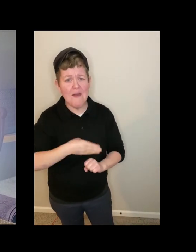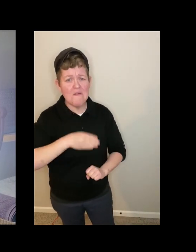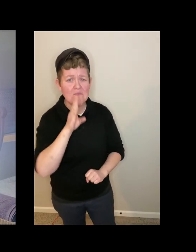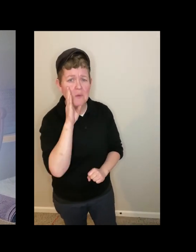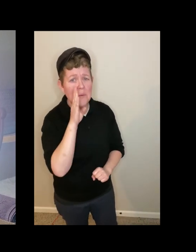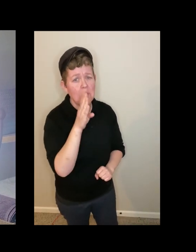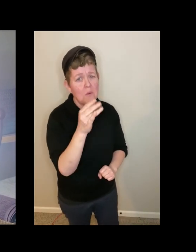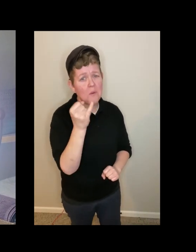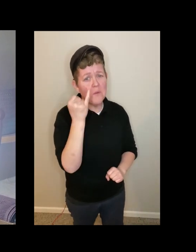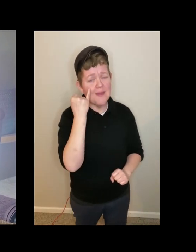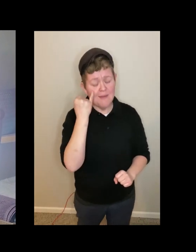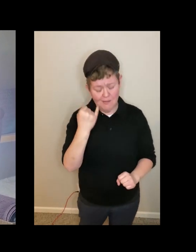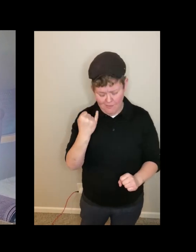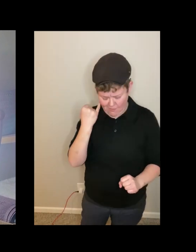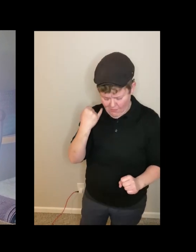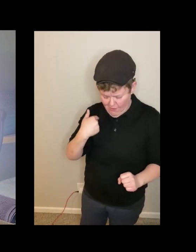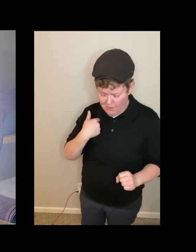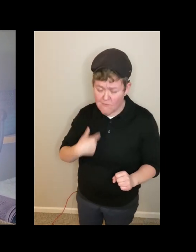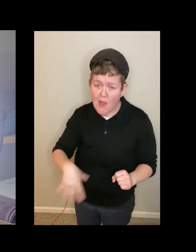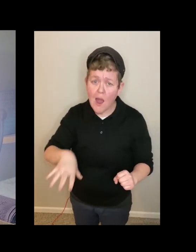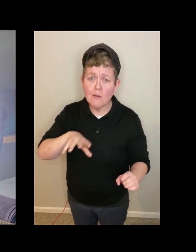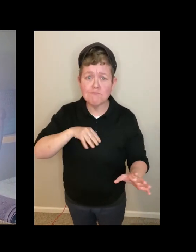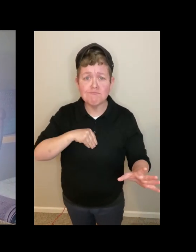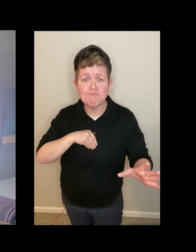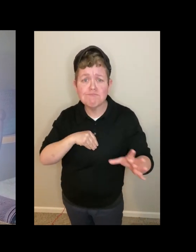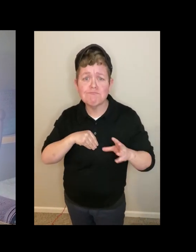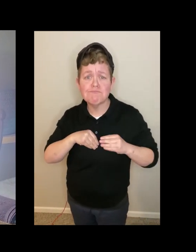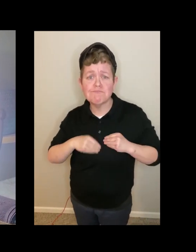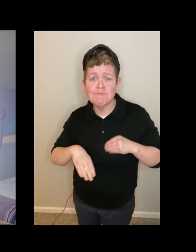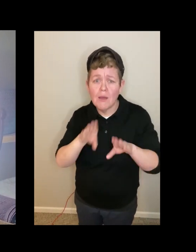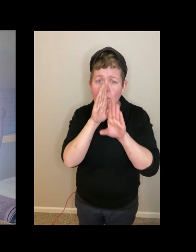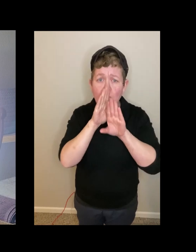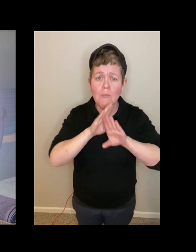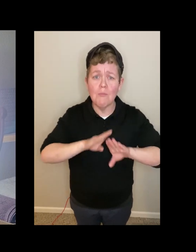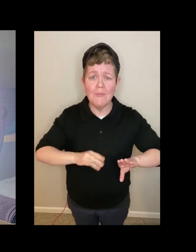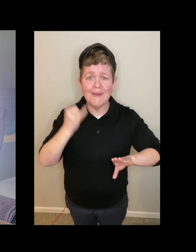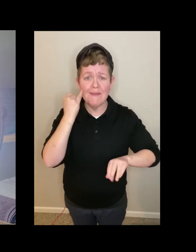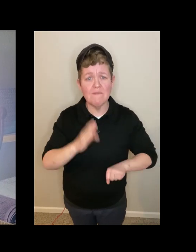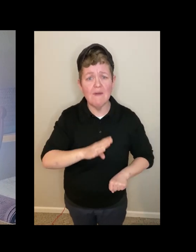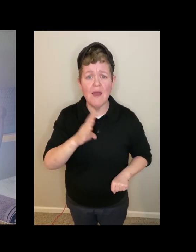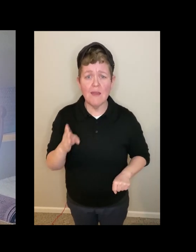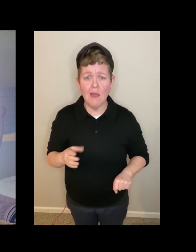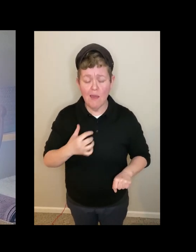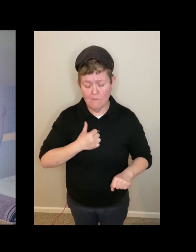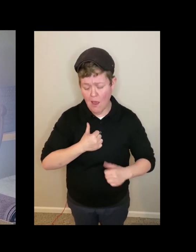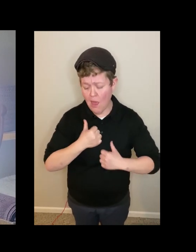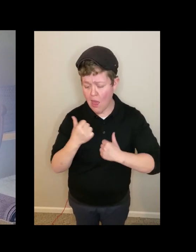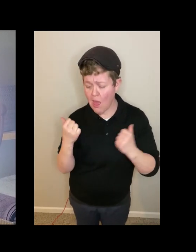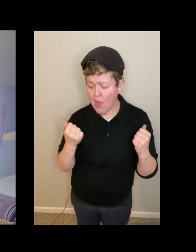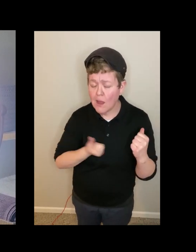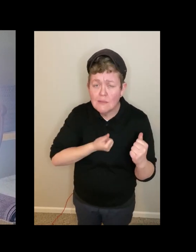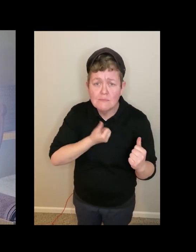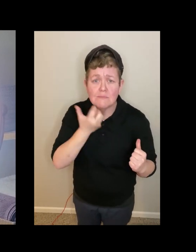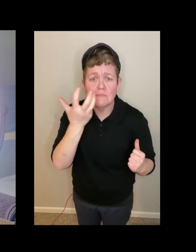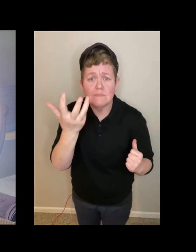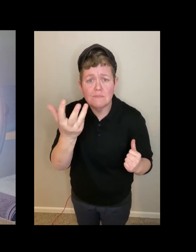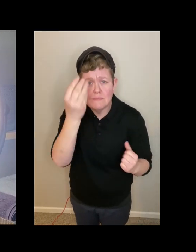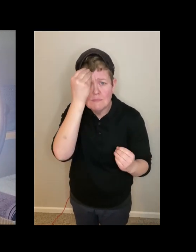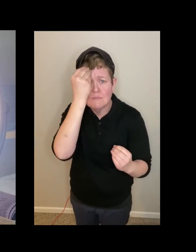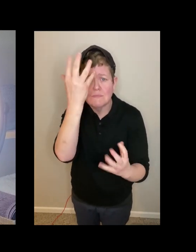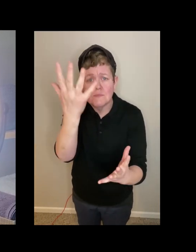no one ever will, if I don't say something. If